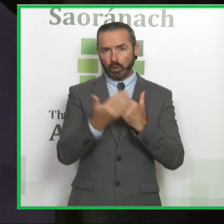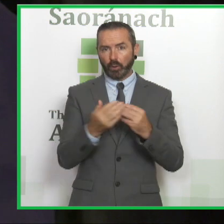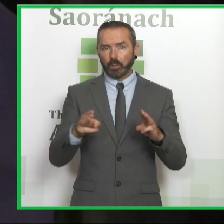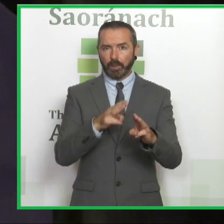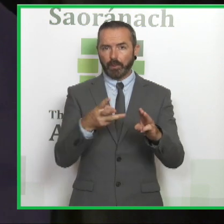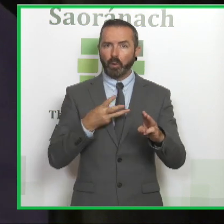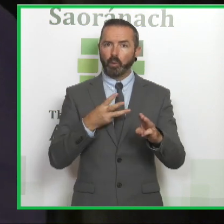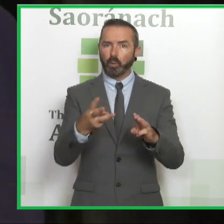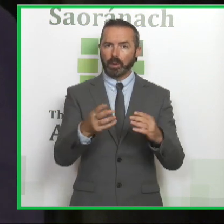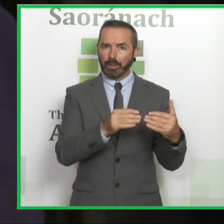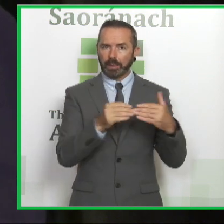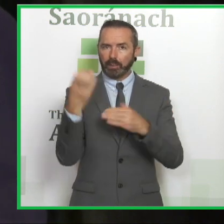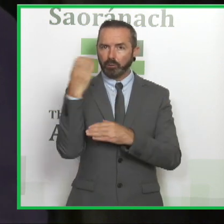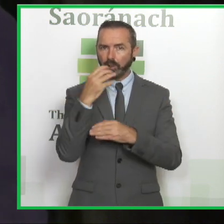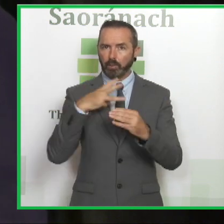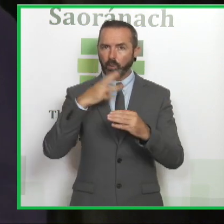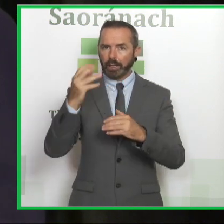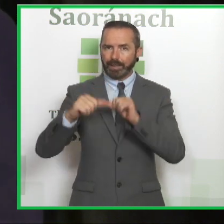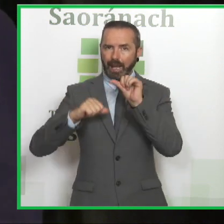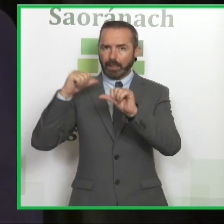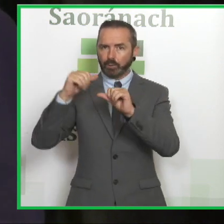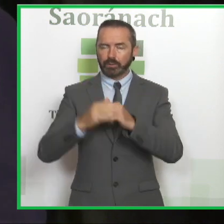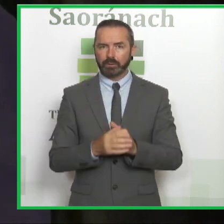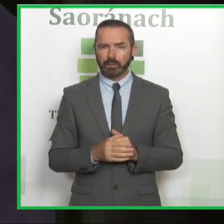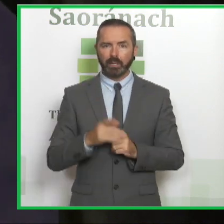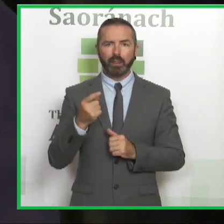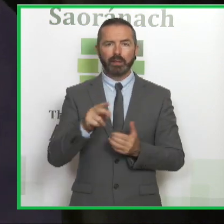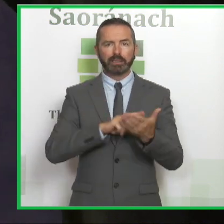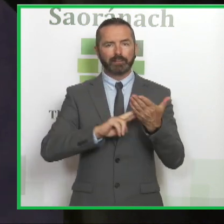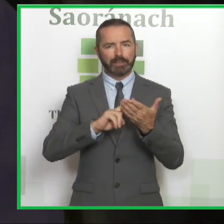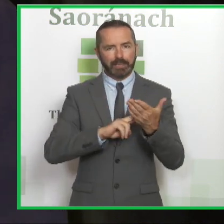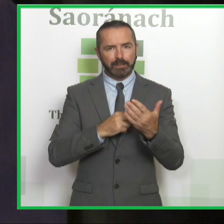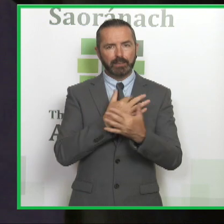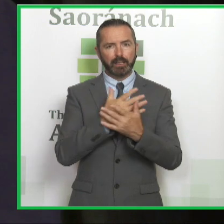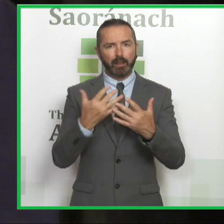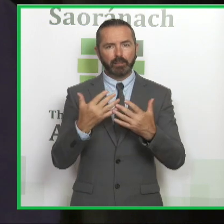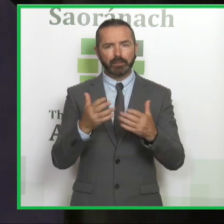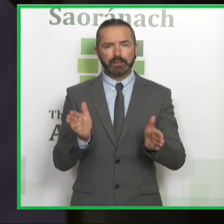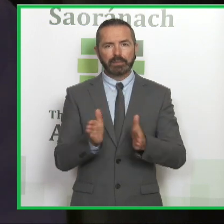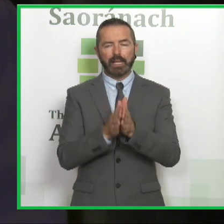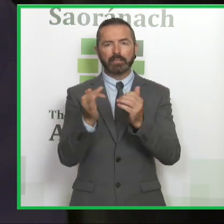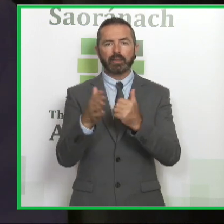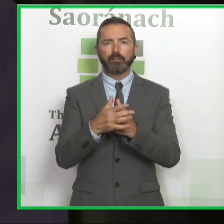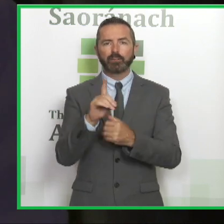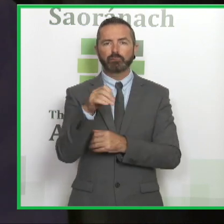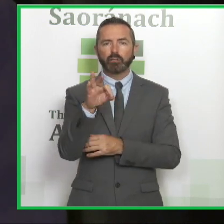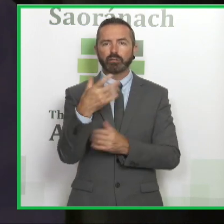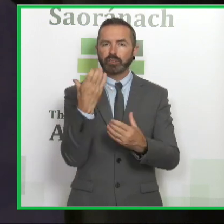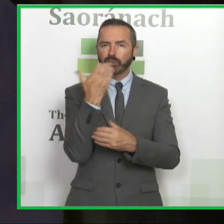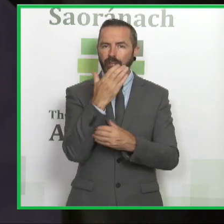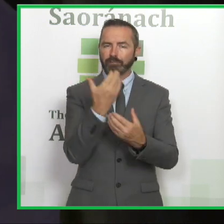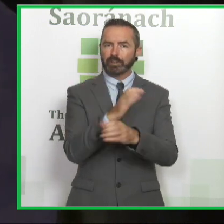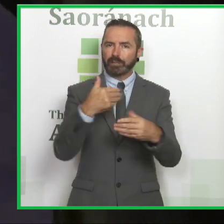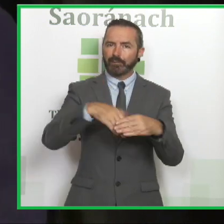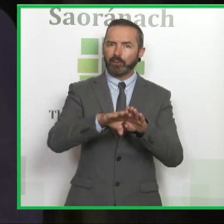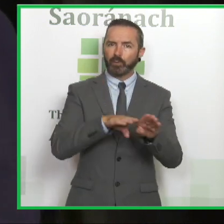with adults in neighborhood-based criminal networks, and this facilitates illicit drug sales. And children will obviously be involved at the retail